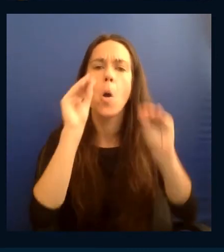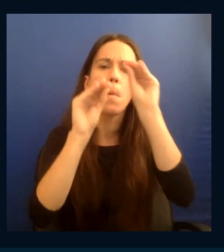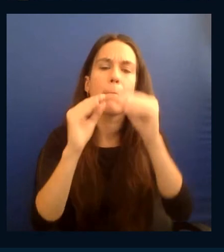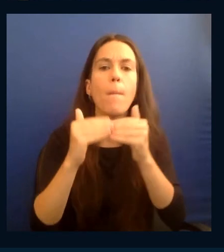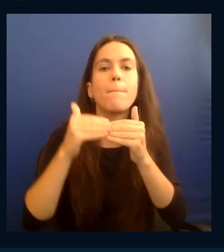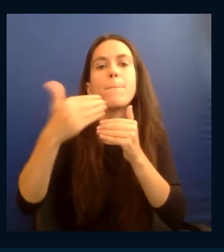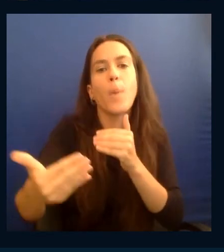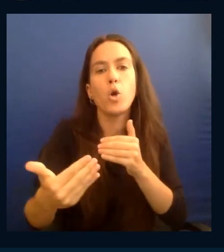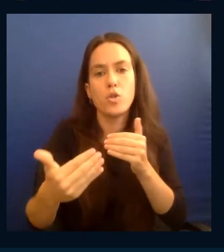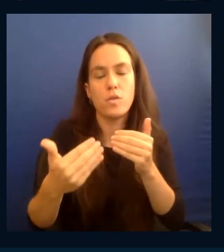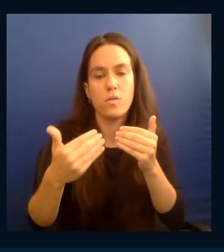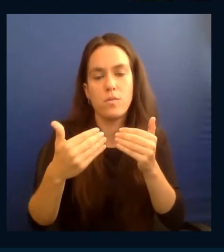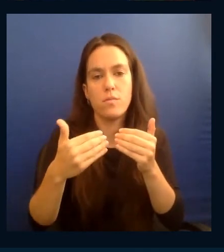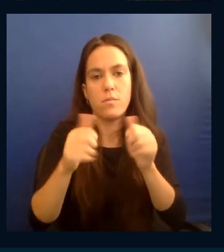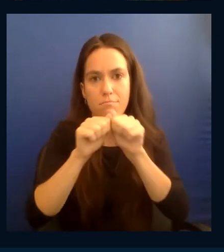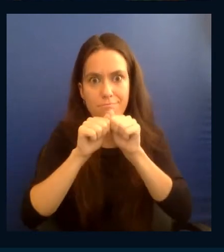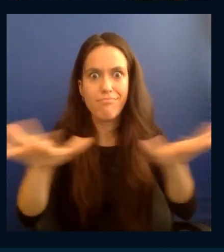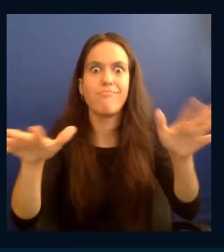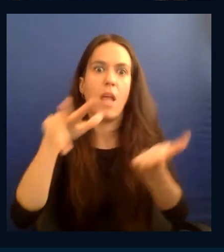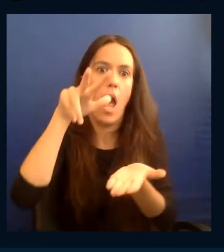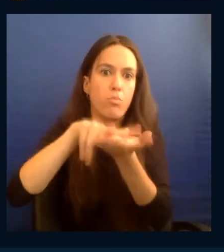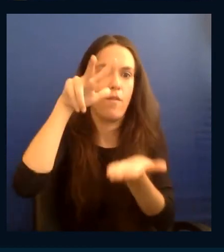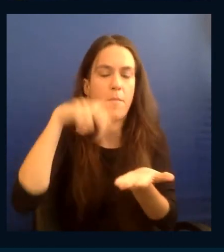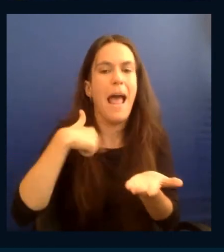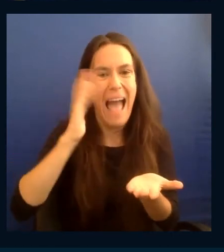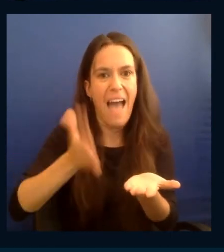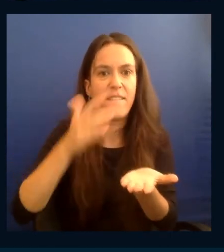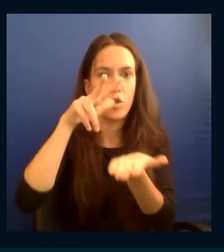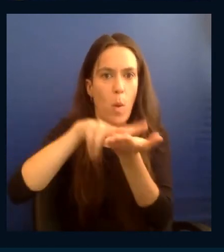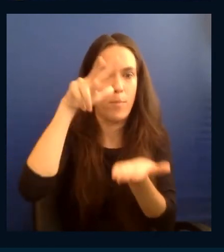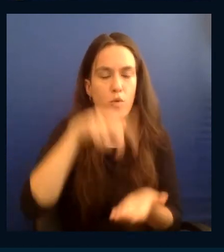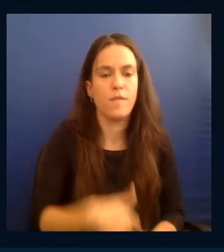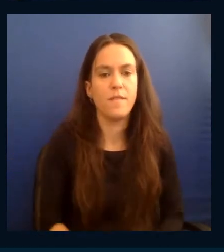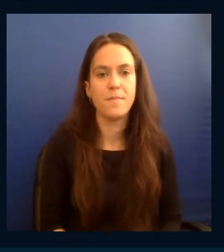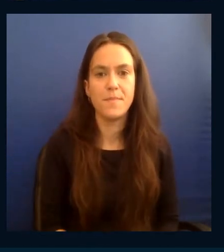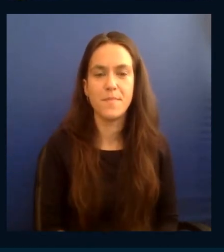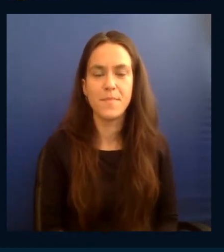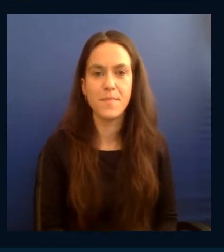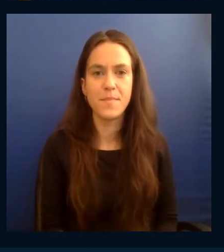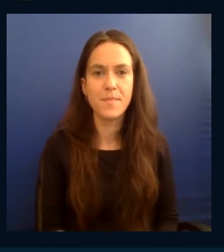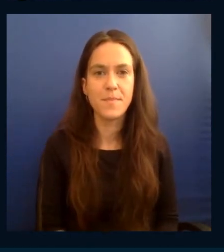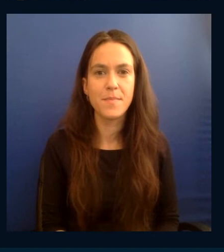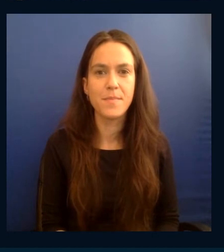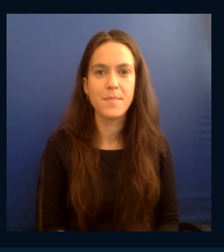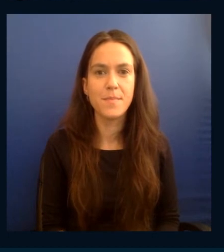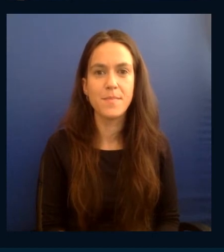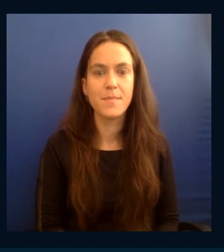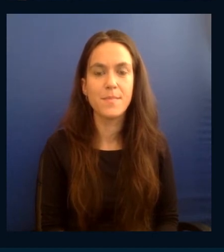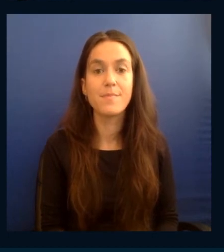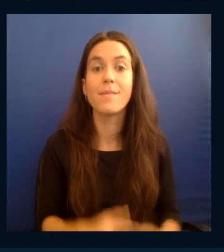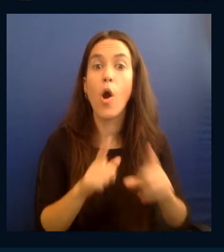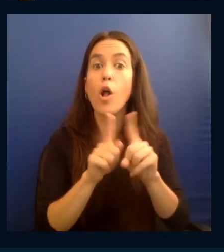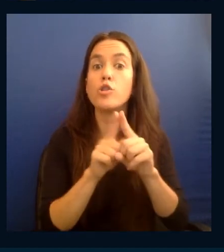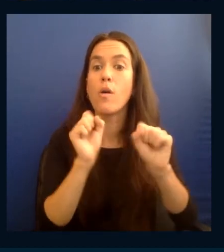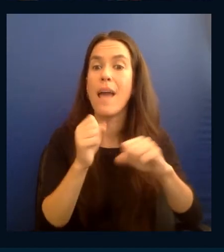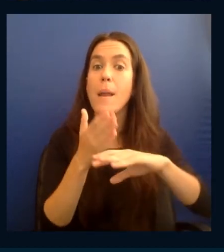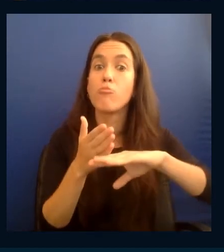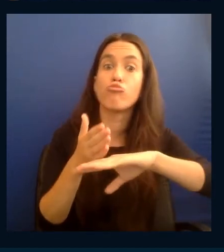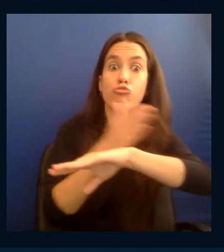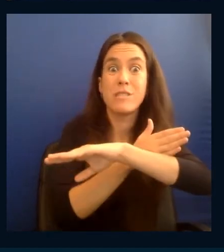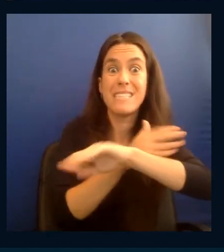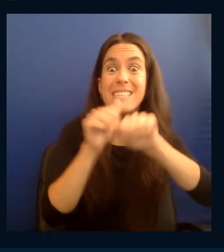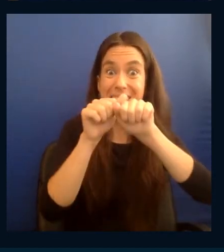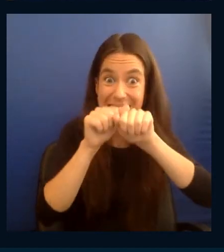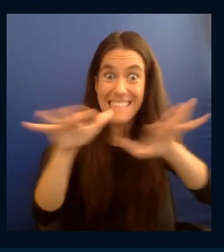approval on so that I have to approve it every time. Now, the other thing you can put on is a pre-deployment condition. So our